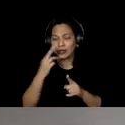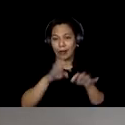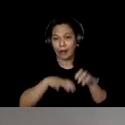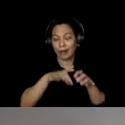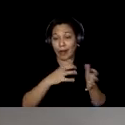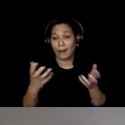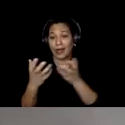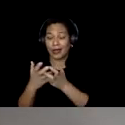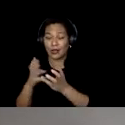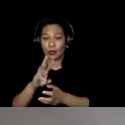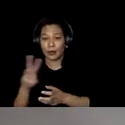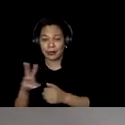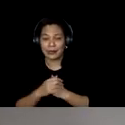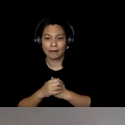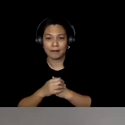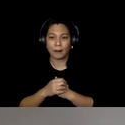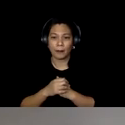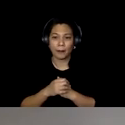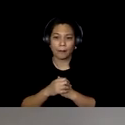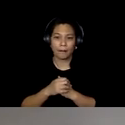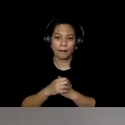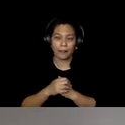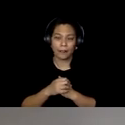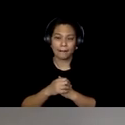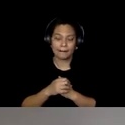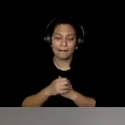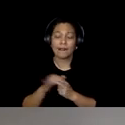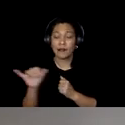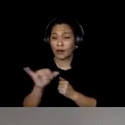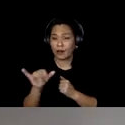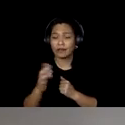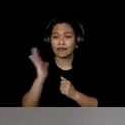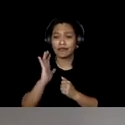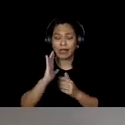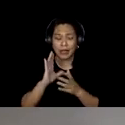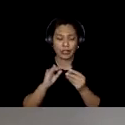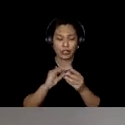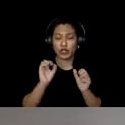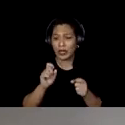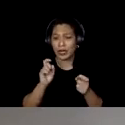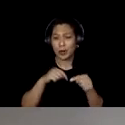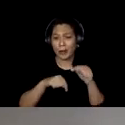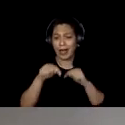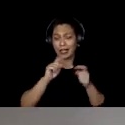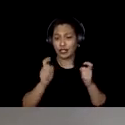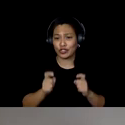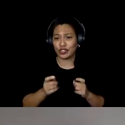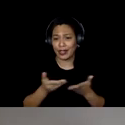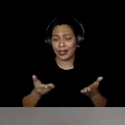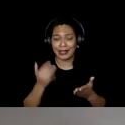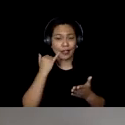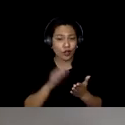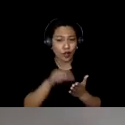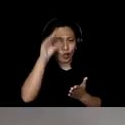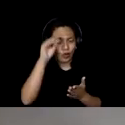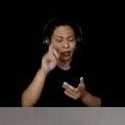you're using actually have any effect. But as I said before, you can go back and change things. Like, you want to keep learning, keep